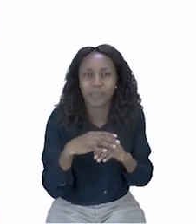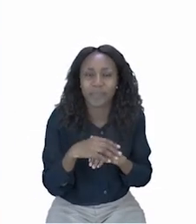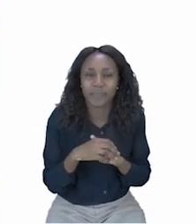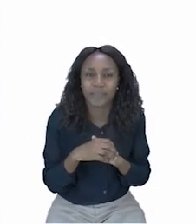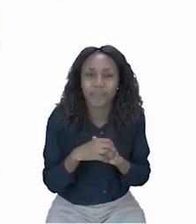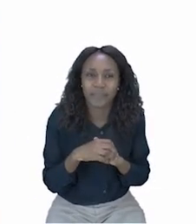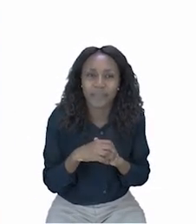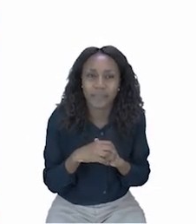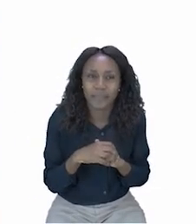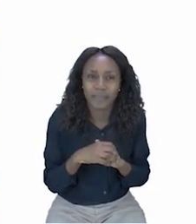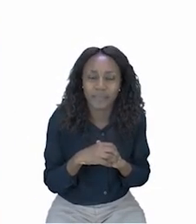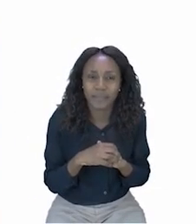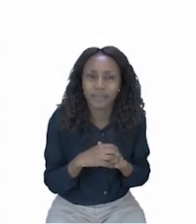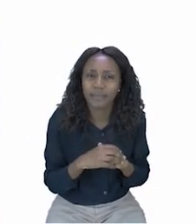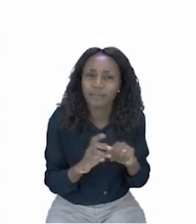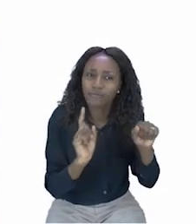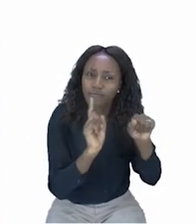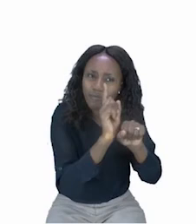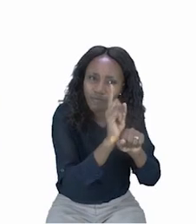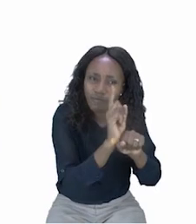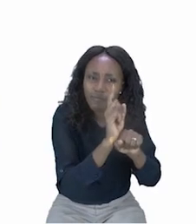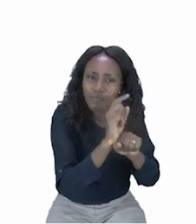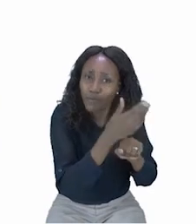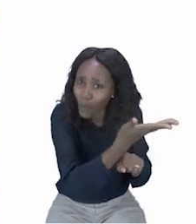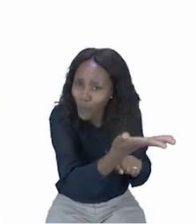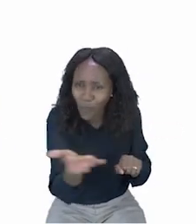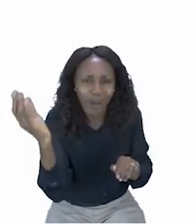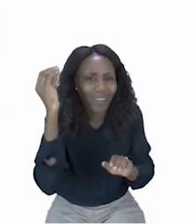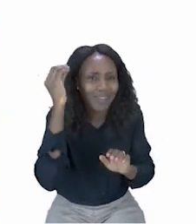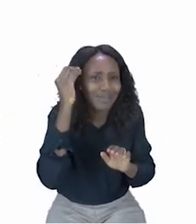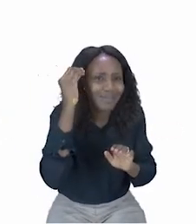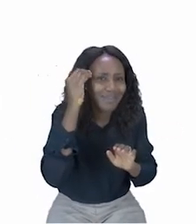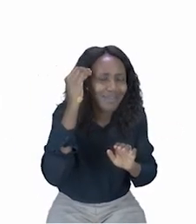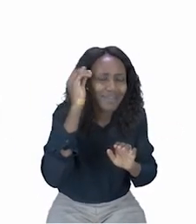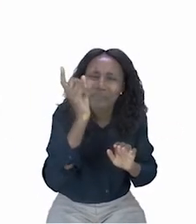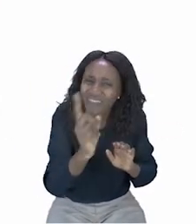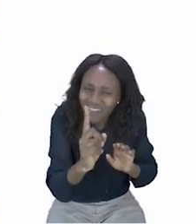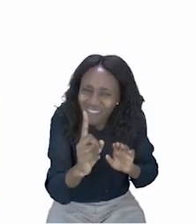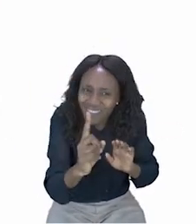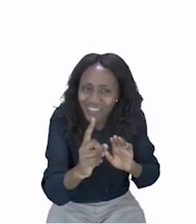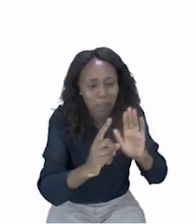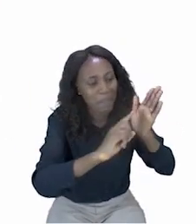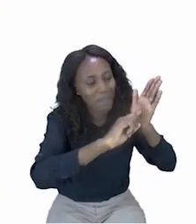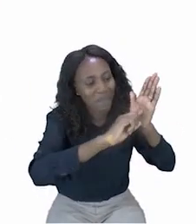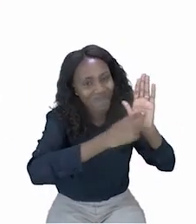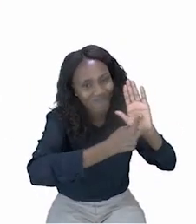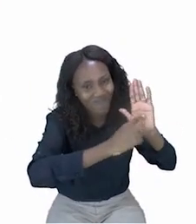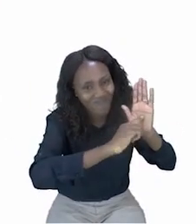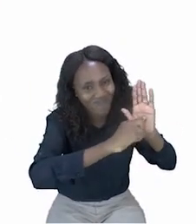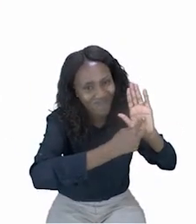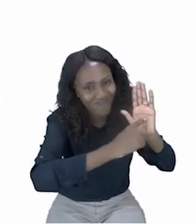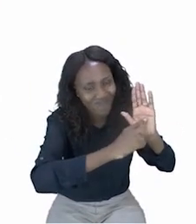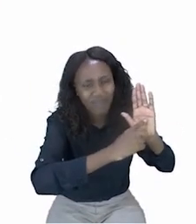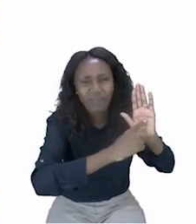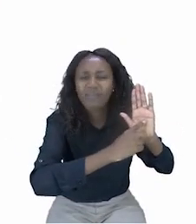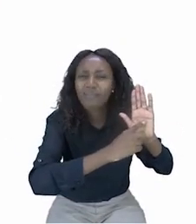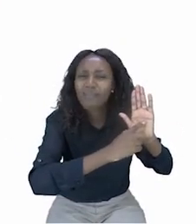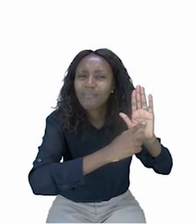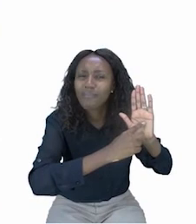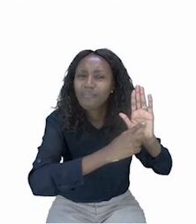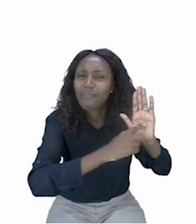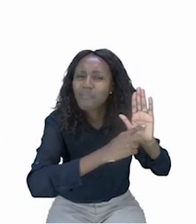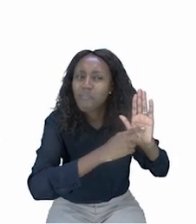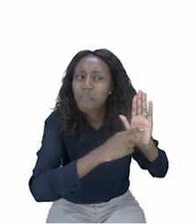the first one that I know you already know how to use is the full stop. And we use a